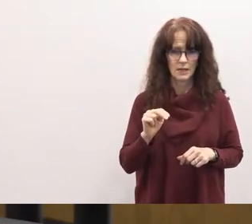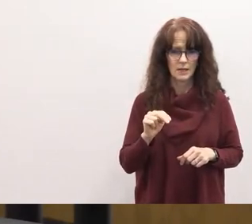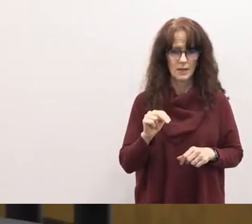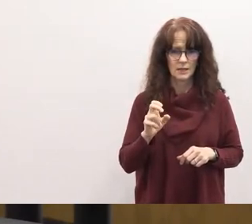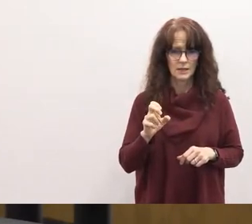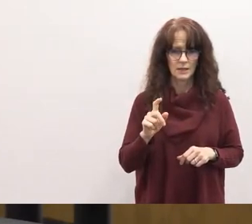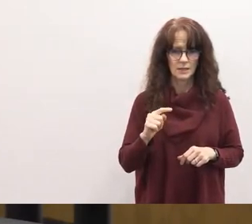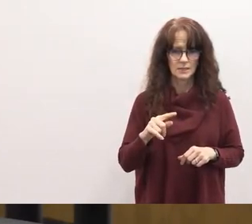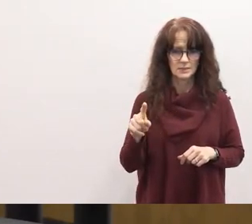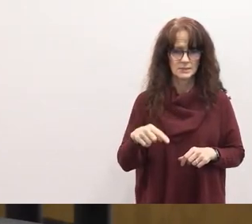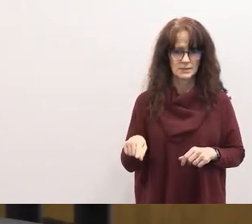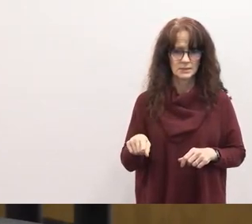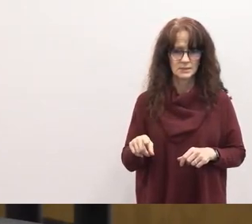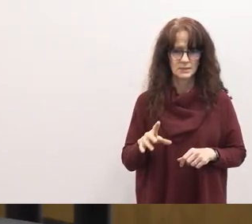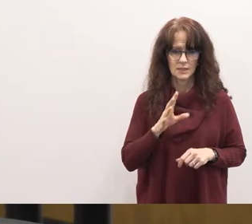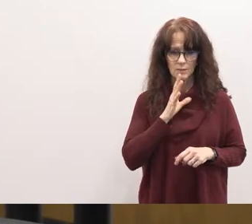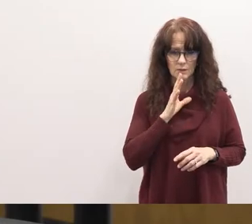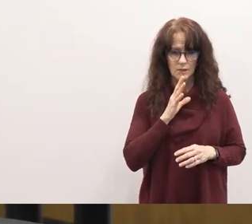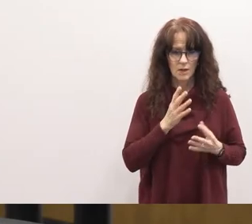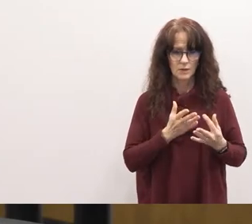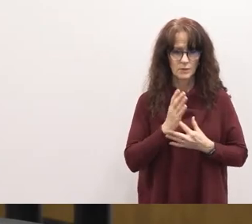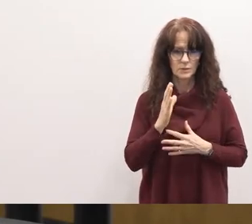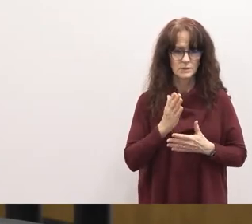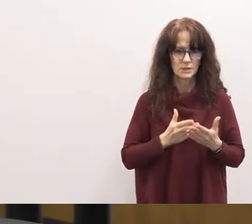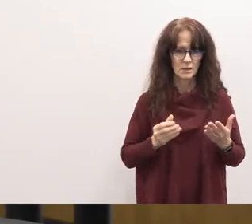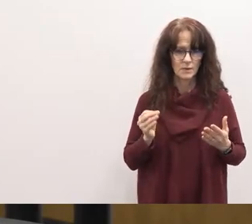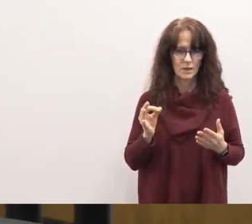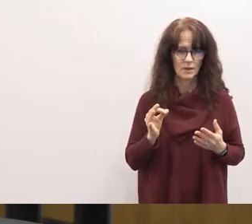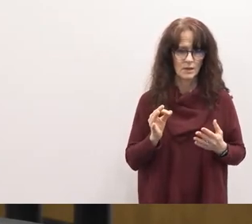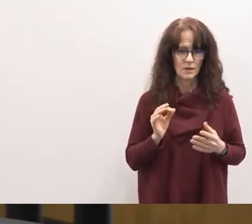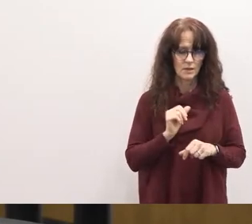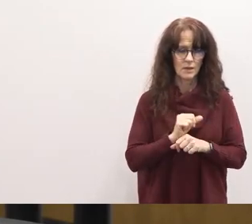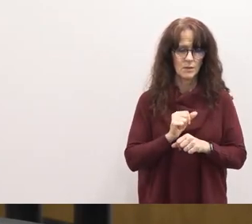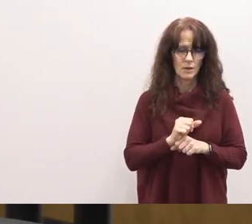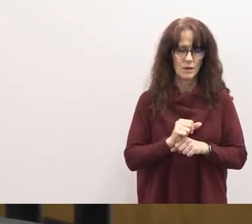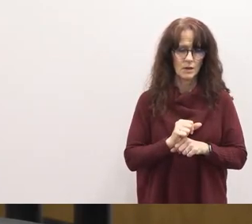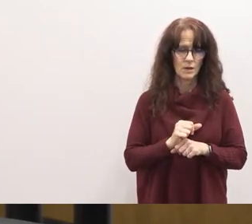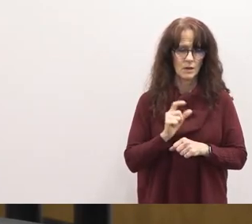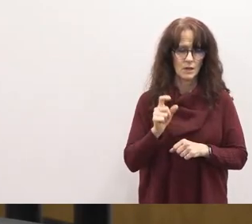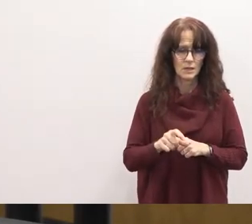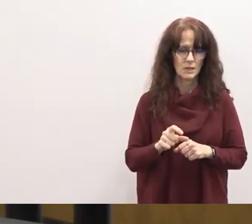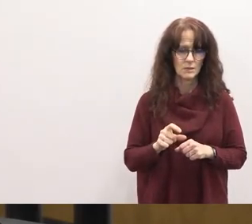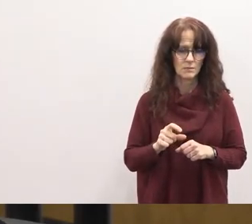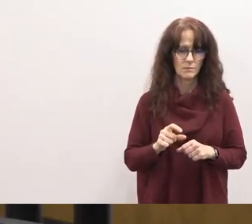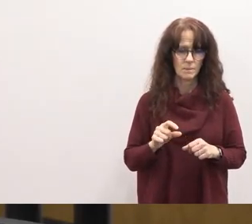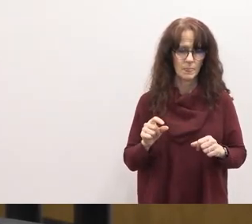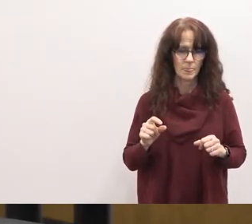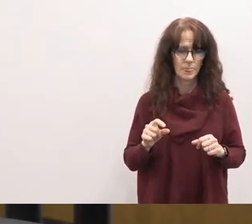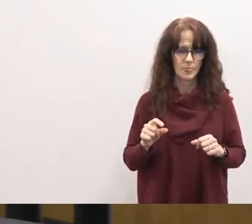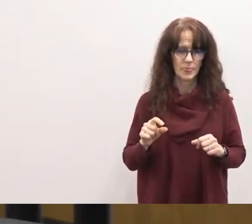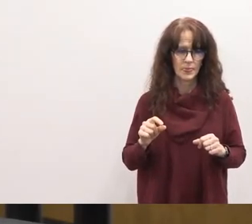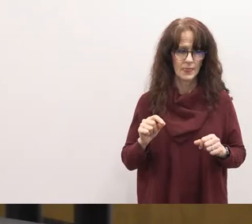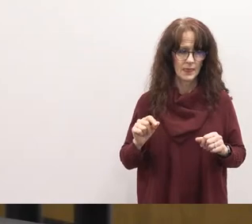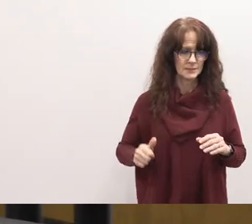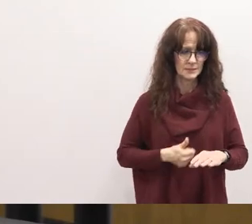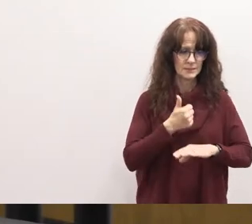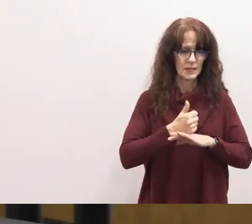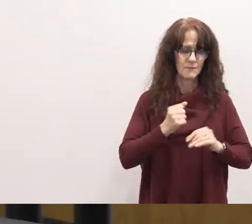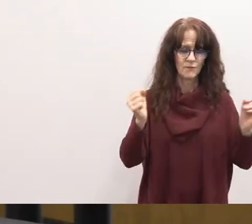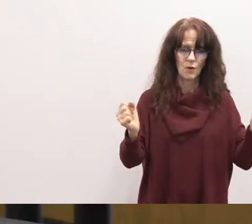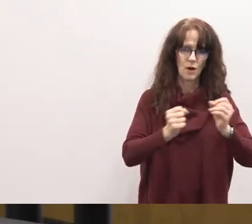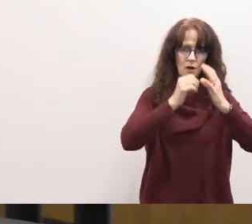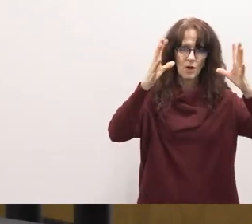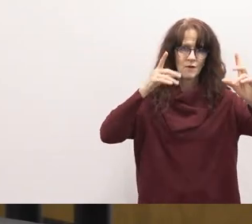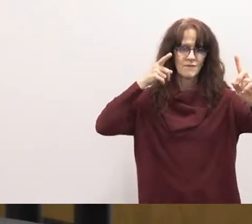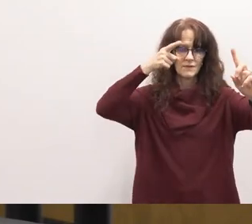we talked through some of the work that needed to be put in towards our visioning, which needed to be put